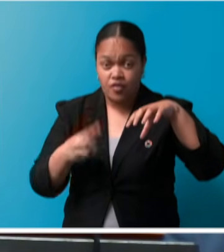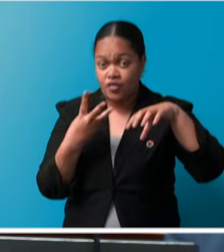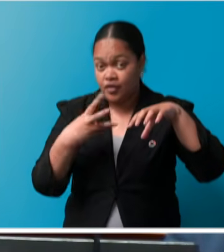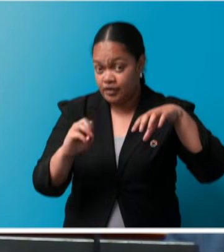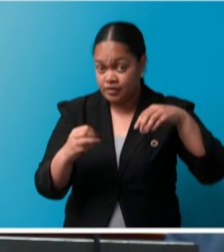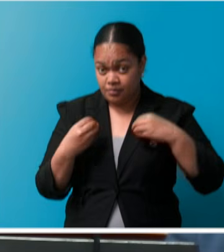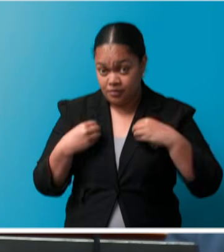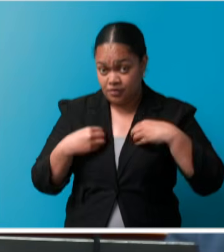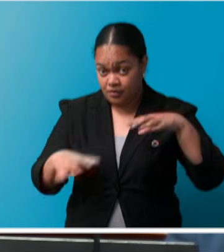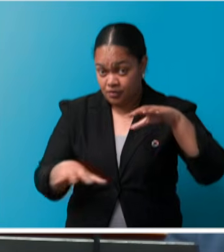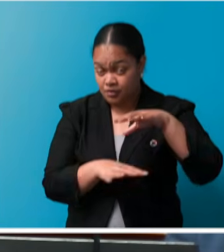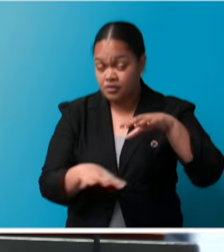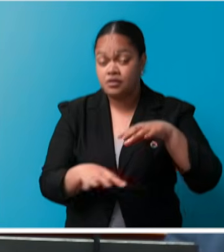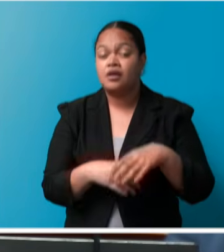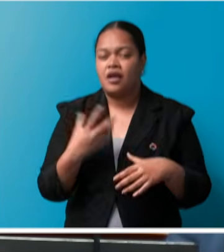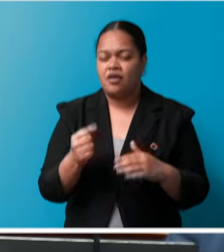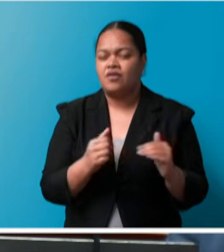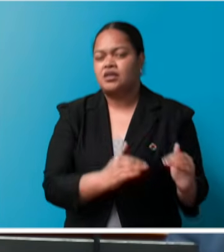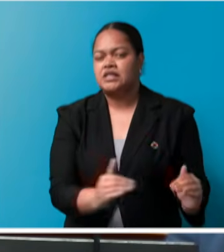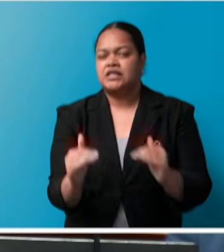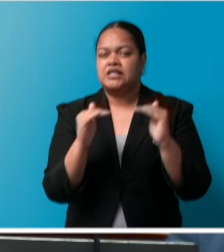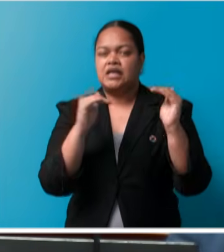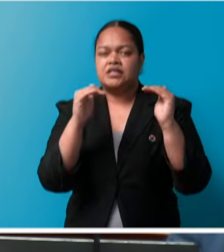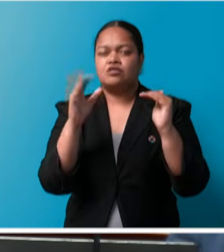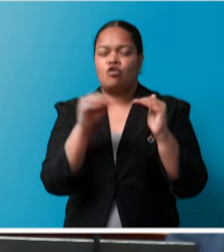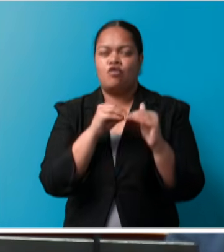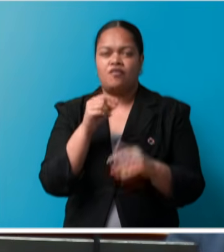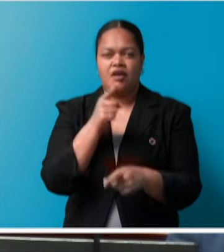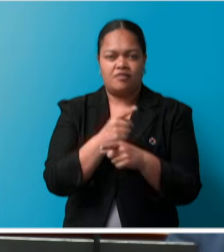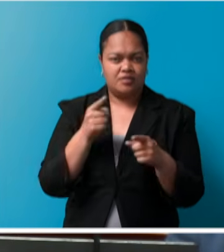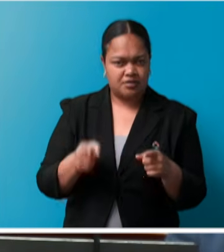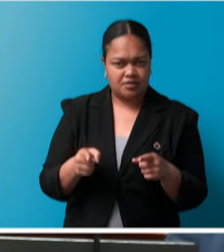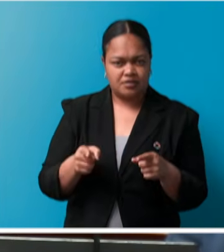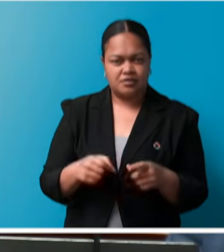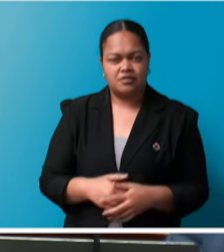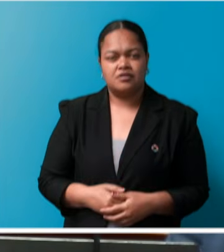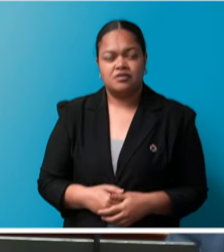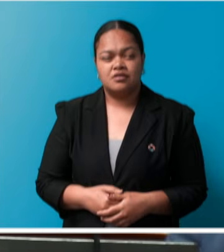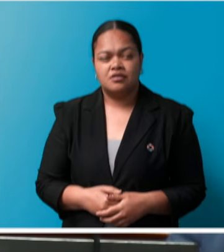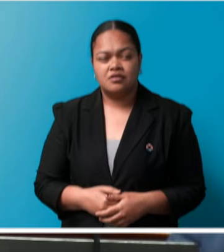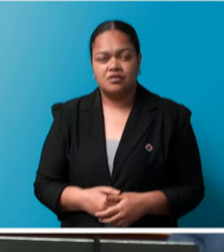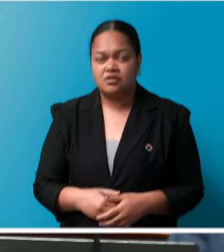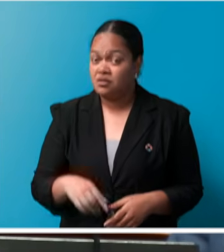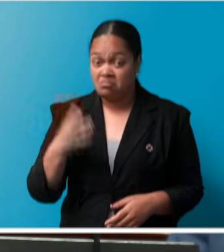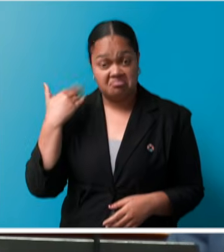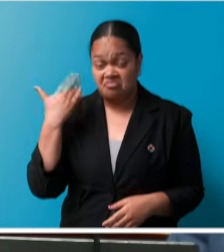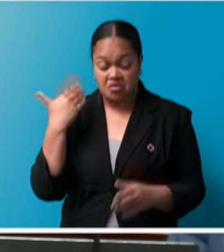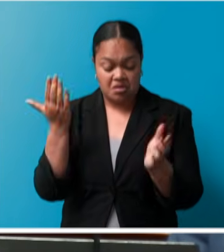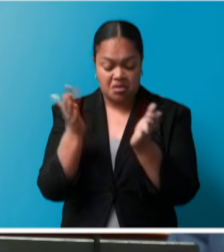with the highest standards of governance, which was never there before.